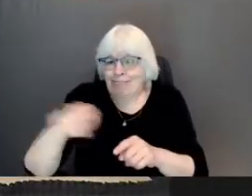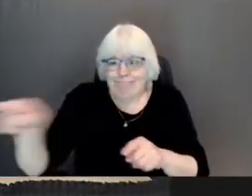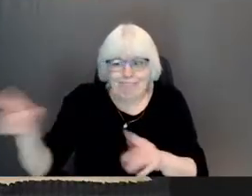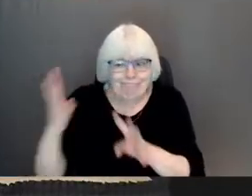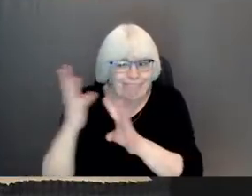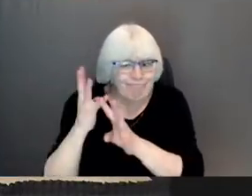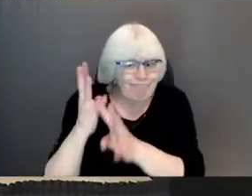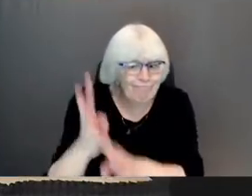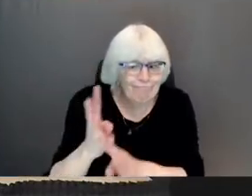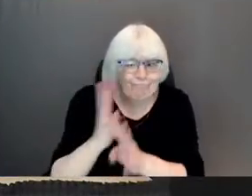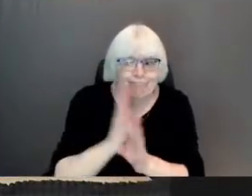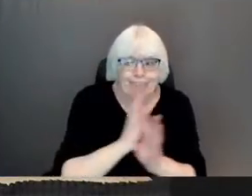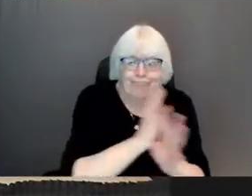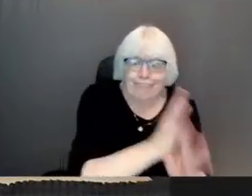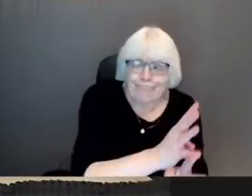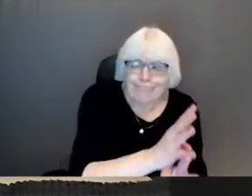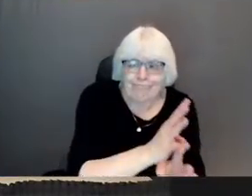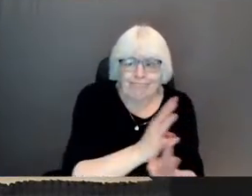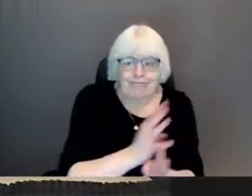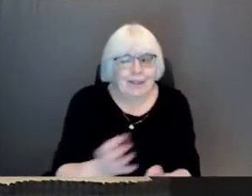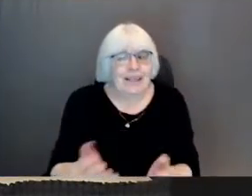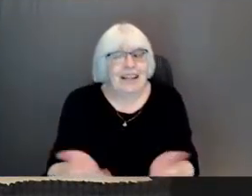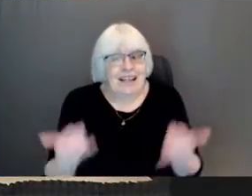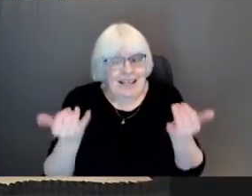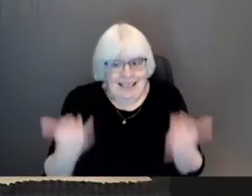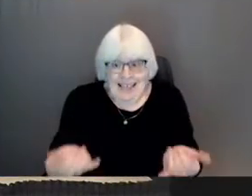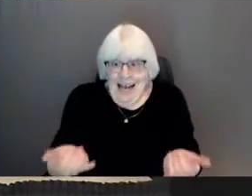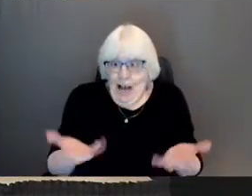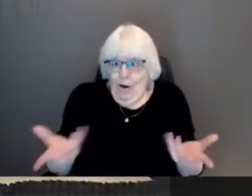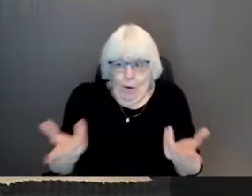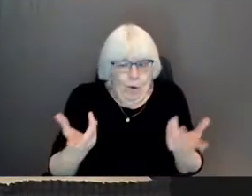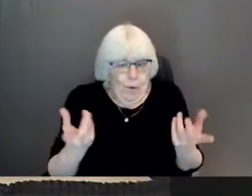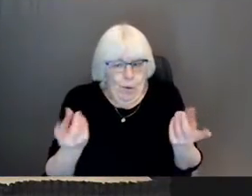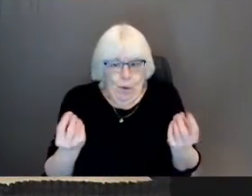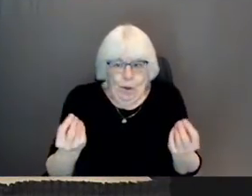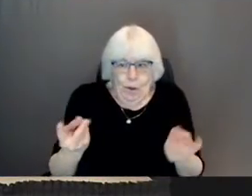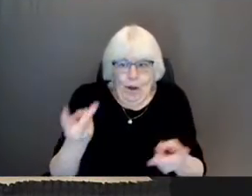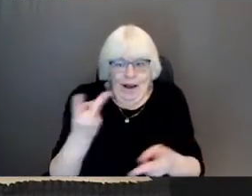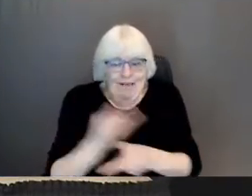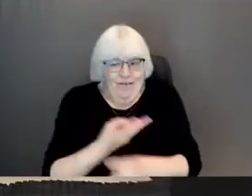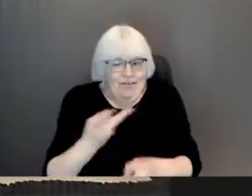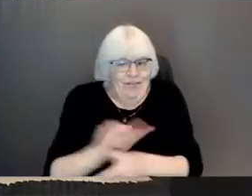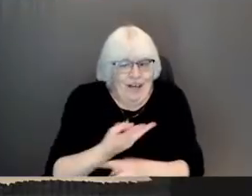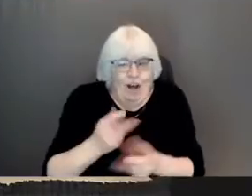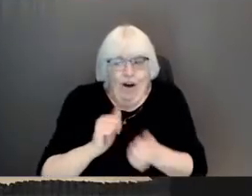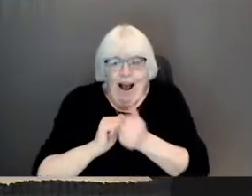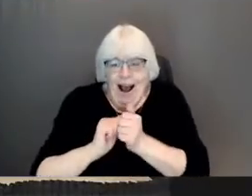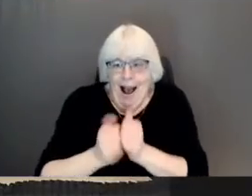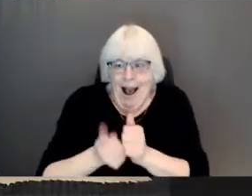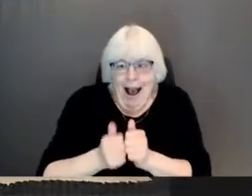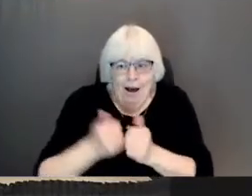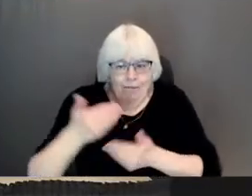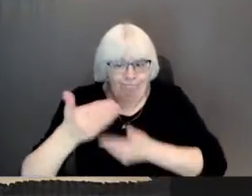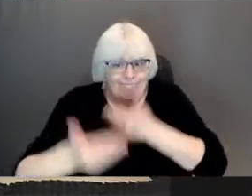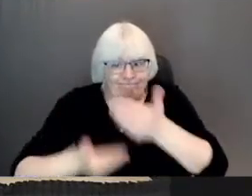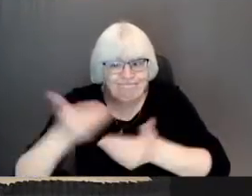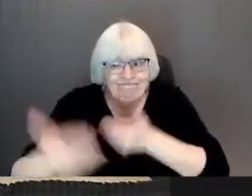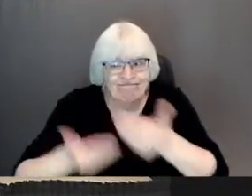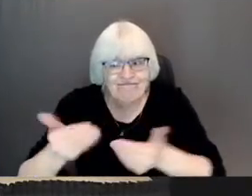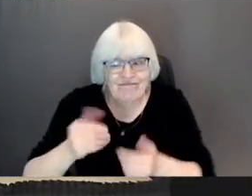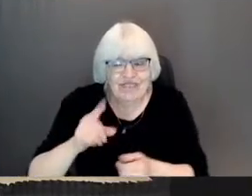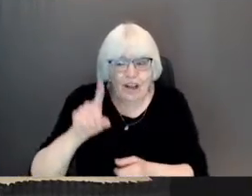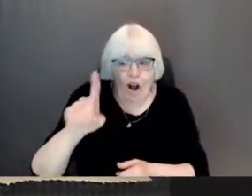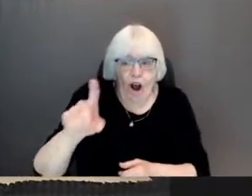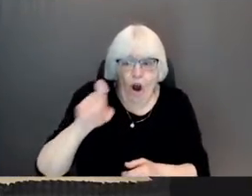these as right as we can. As we said before, developing programs quickly for 165,000 people is a very